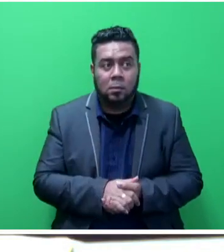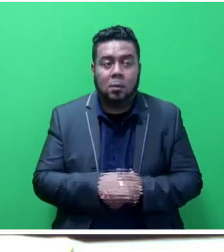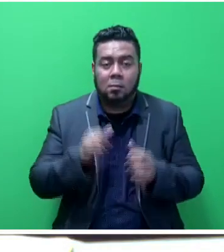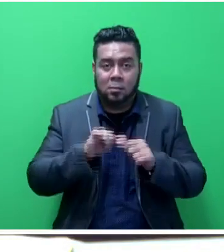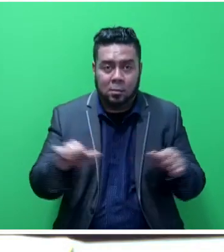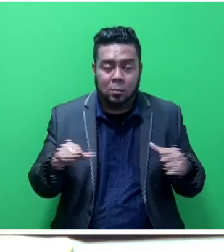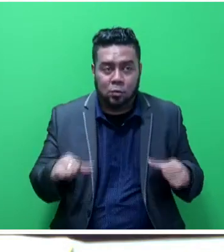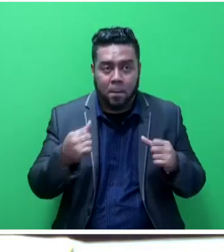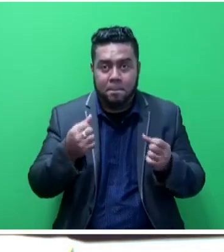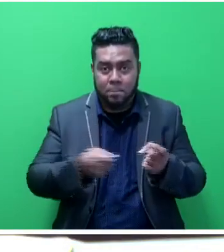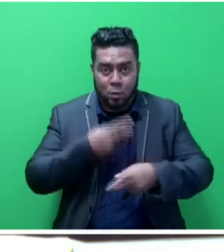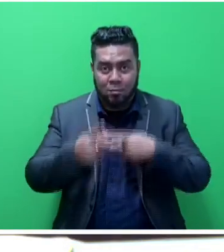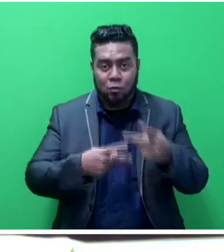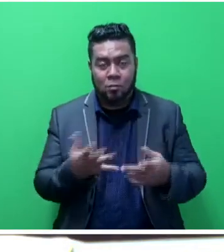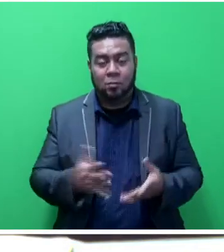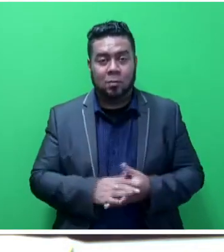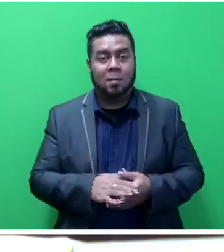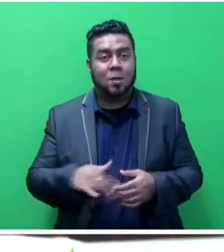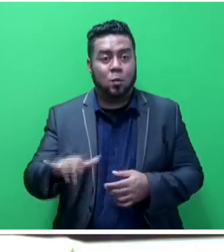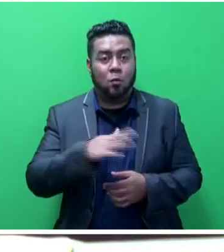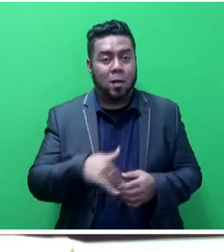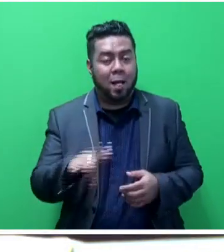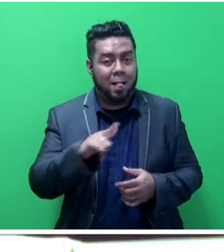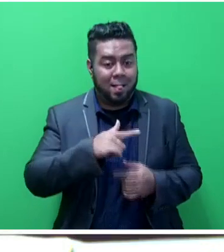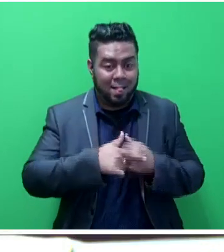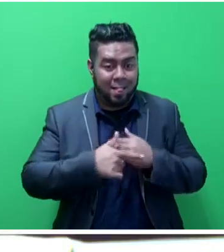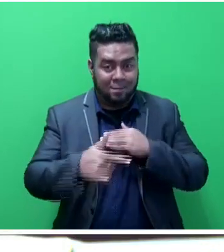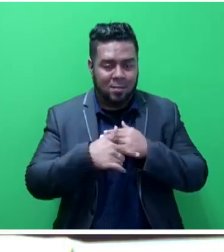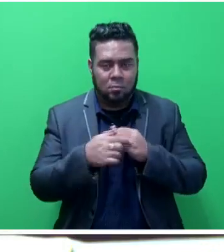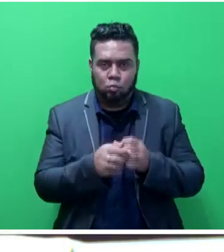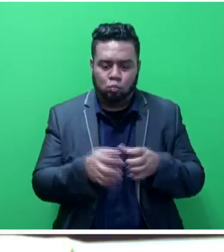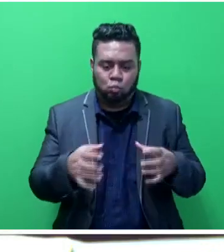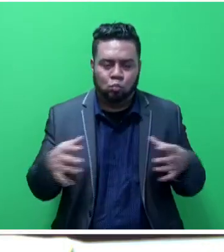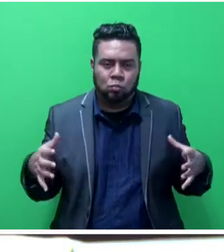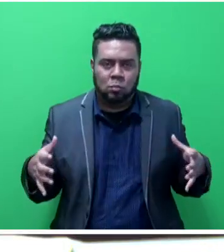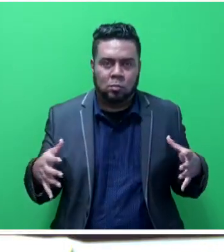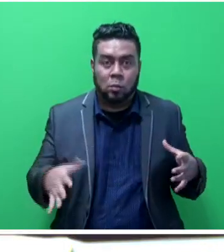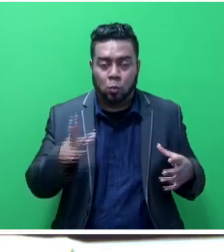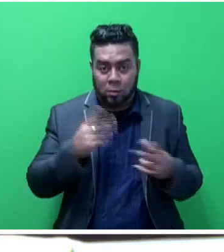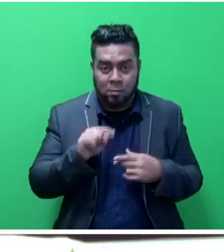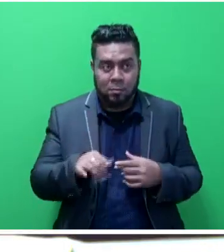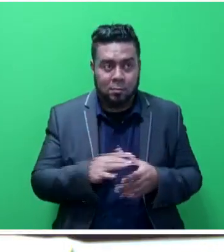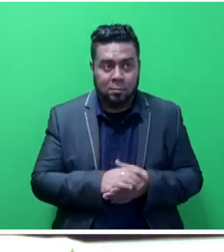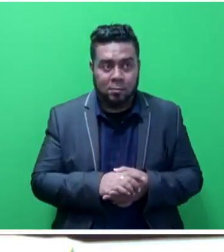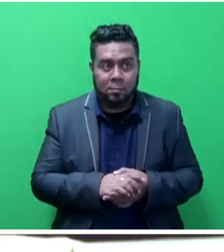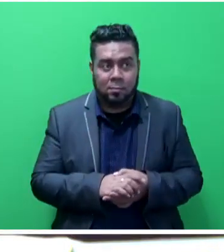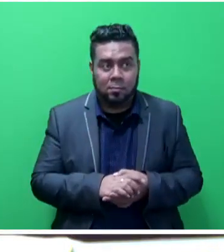agricultural production and expansion at the ground level has expanded rapidly. With that, Mr. Speaker said,